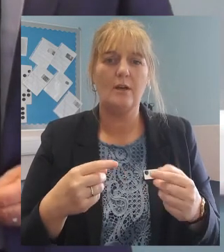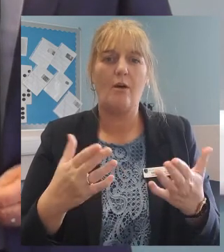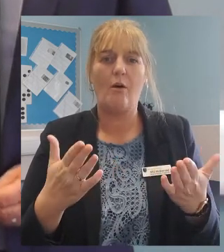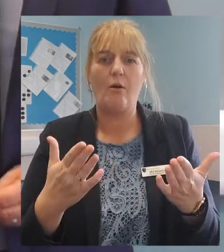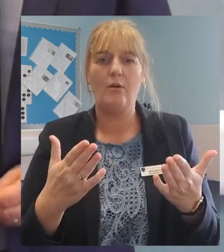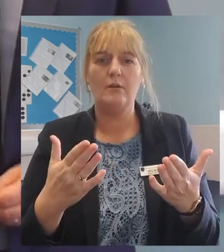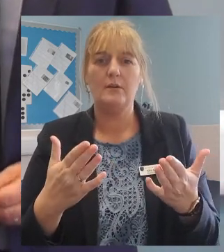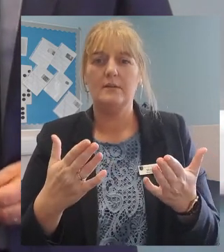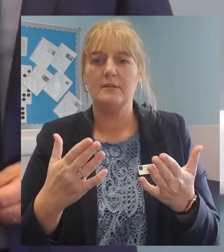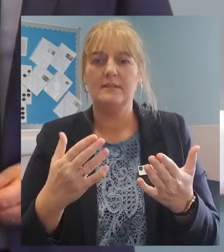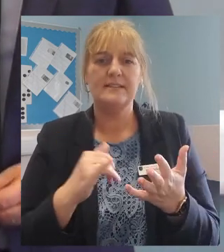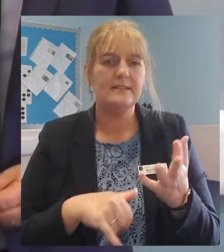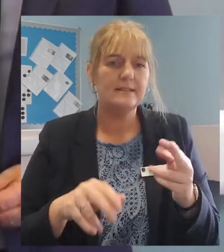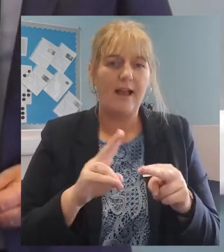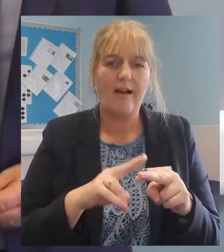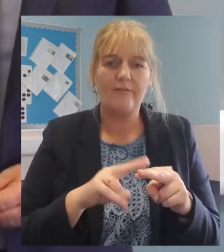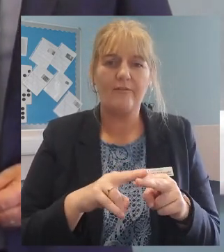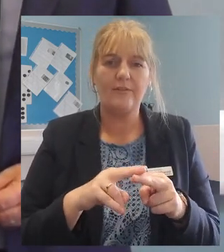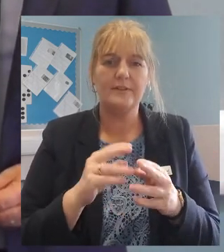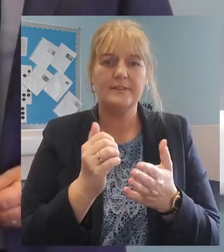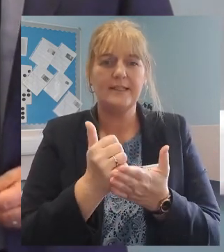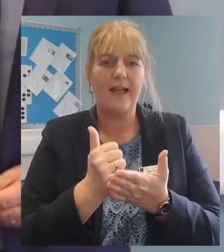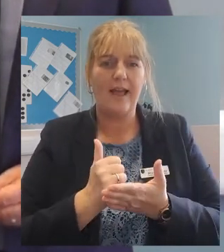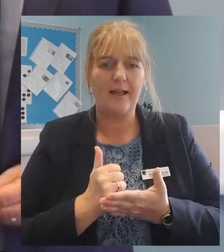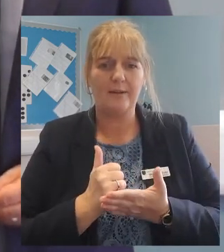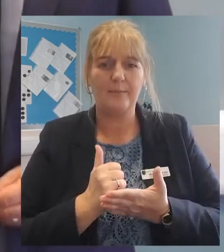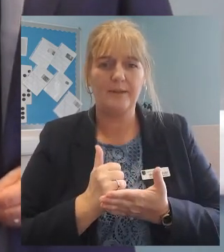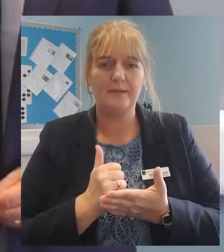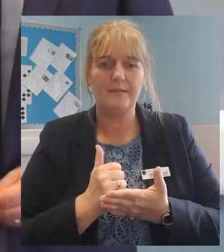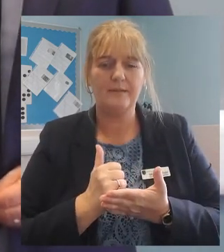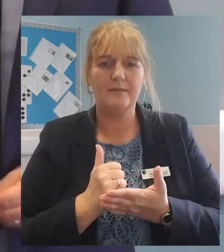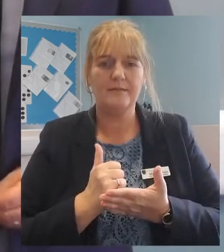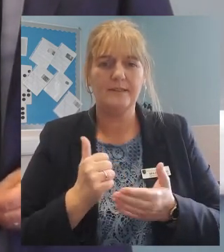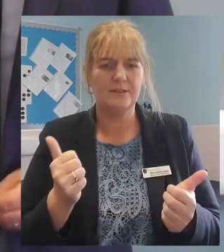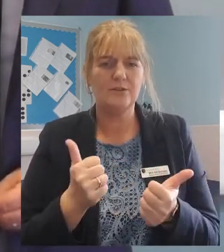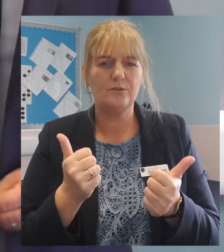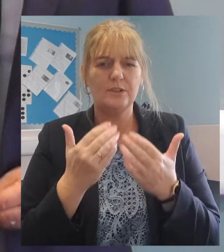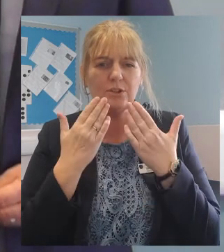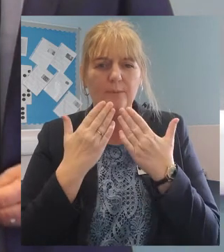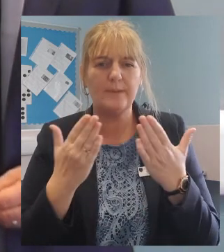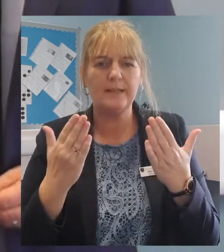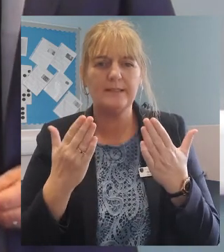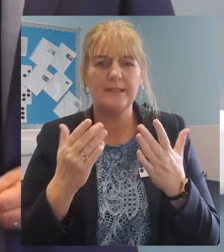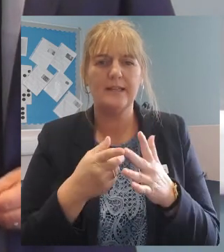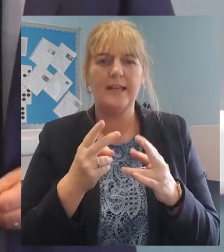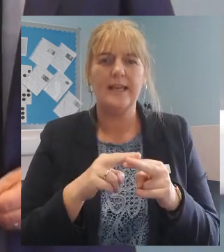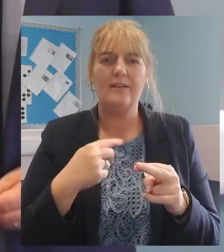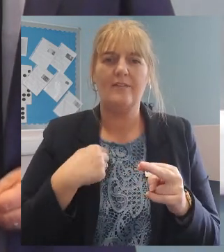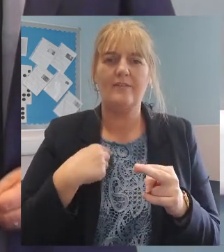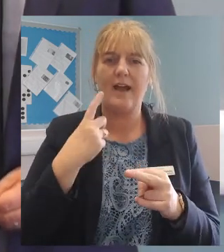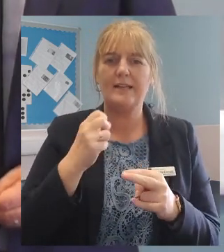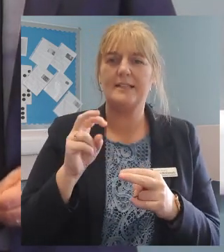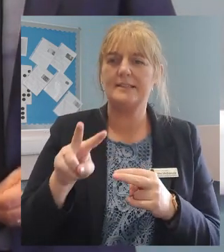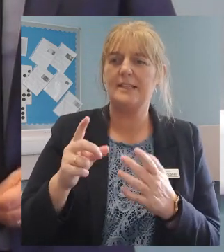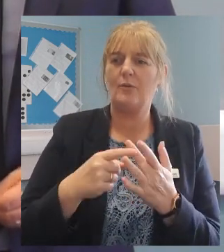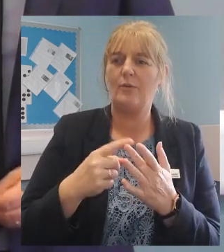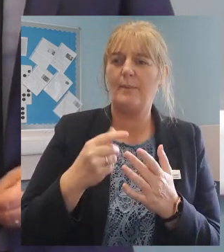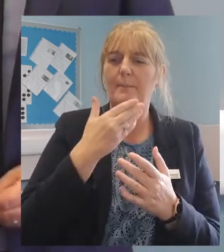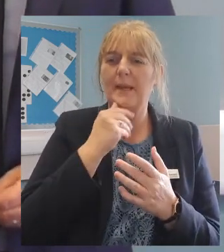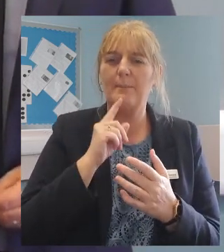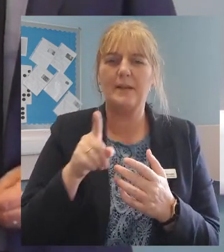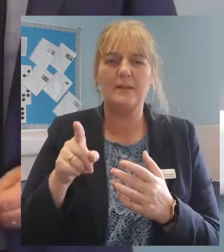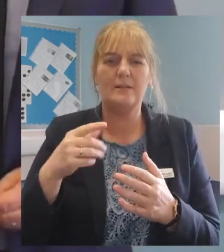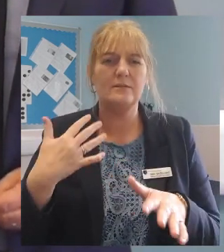or our colleagues to ask for help. And if you see others having a hard time, don't ignore them. Instead,